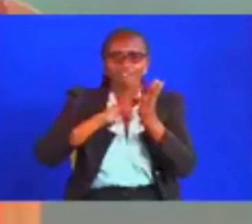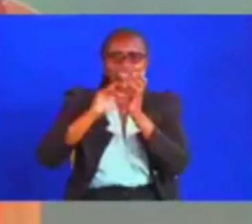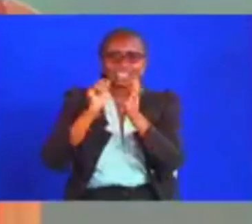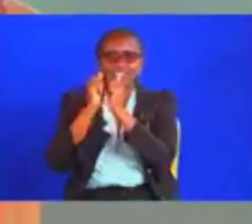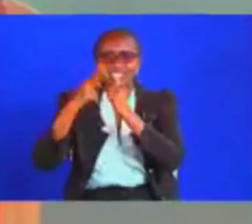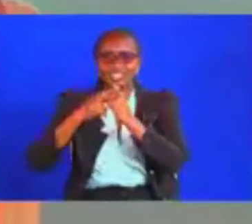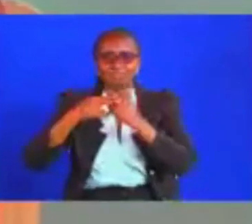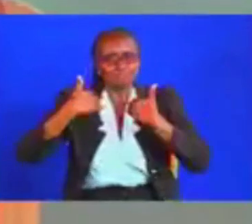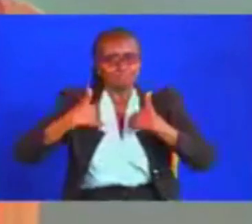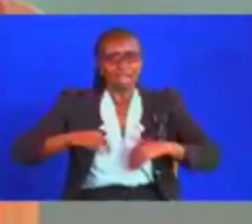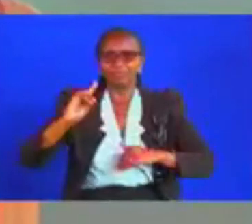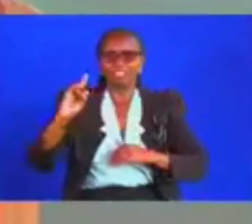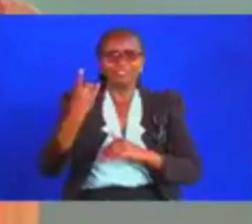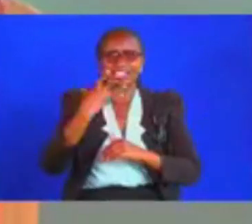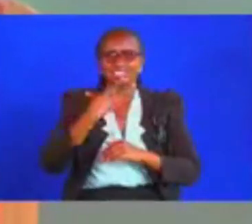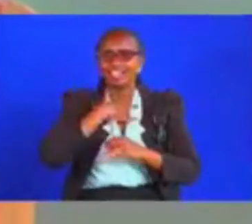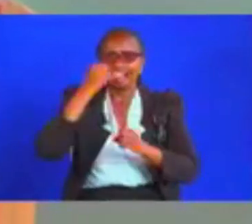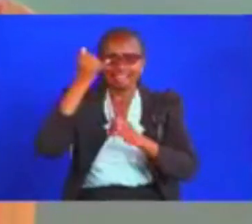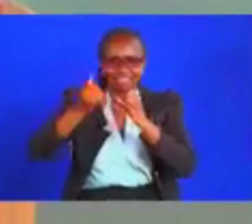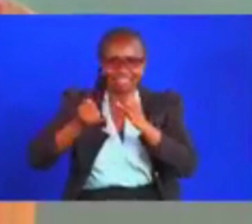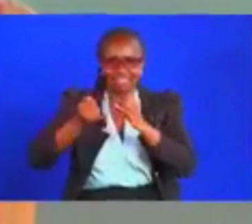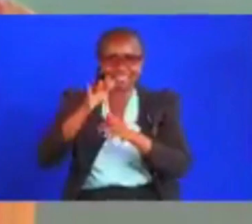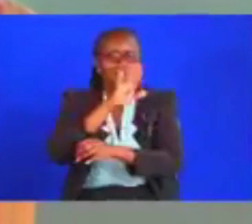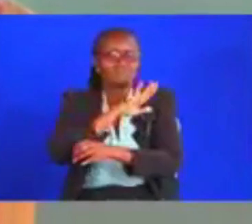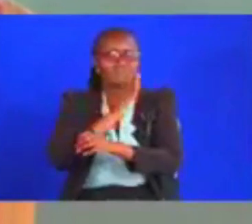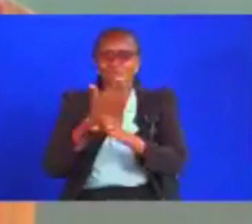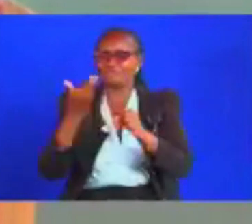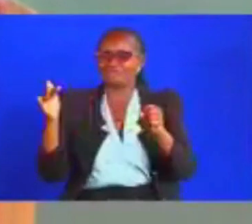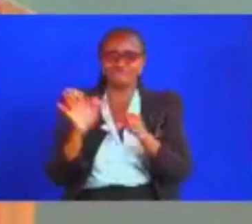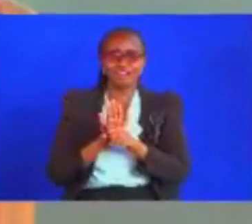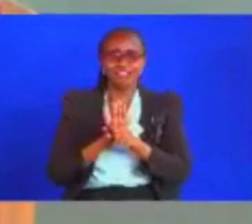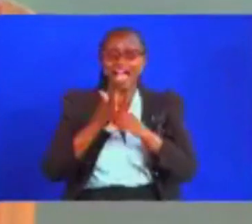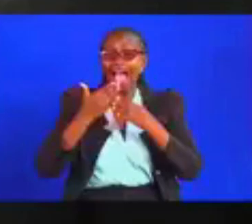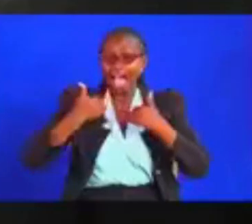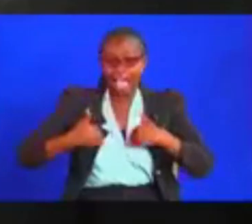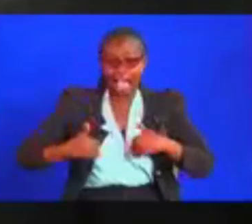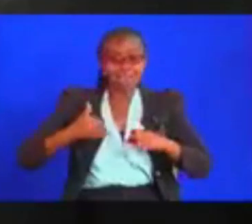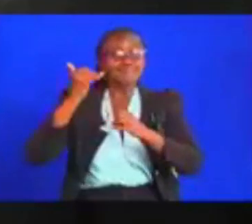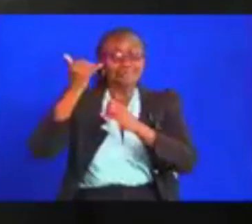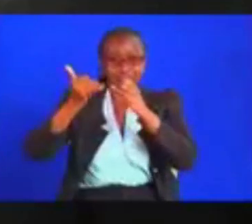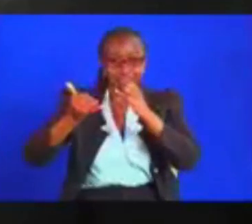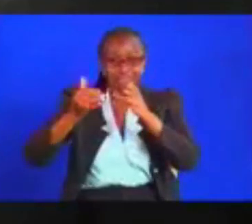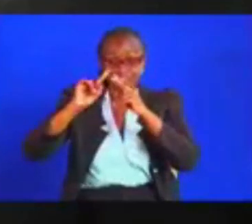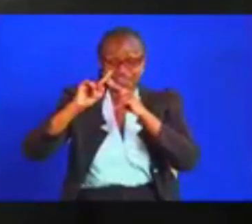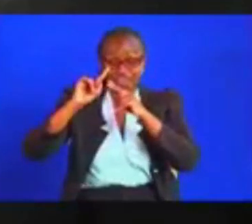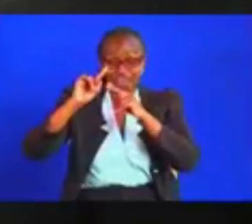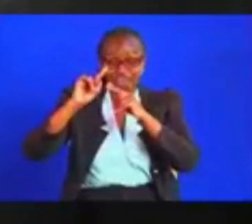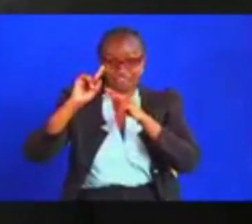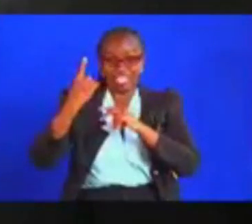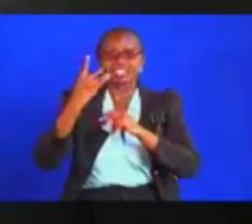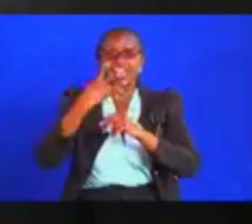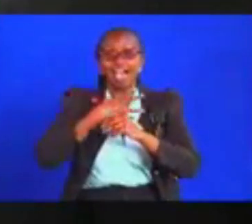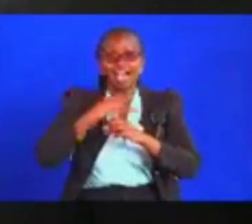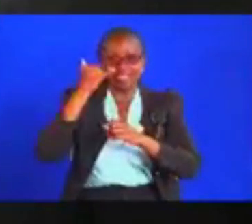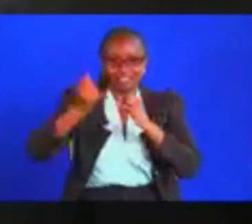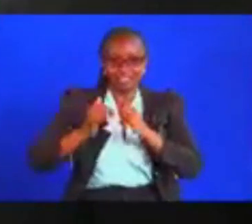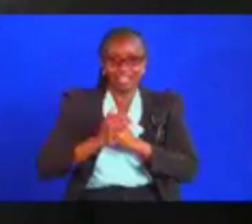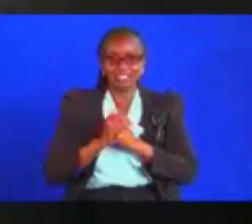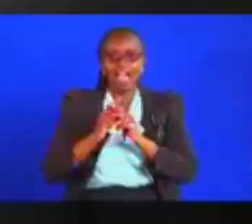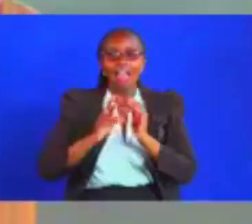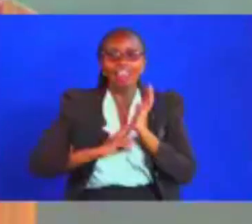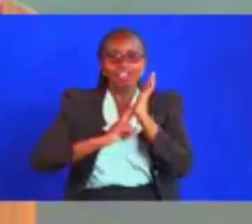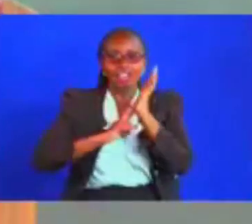the first and the last. Powerful. I am the first and the last.